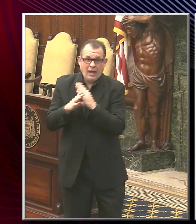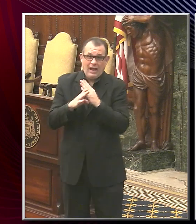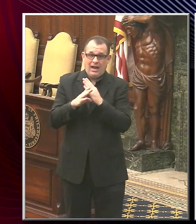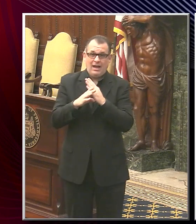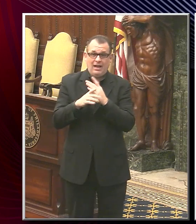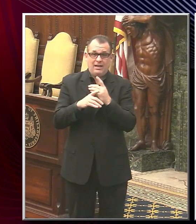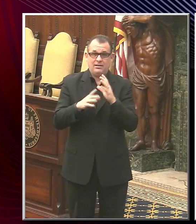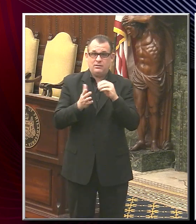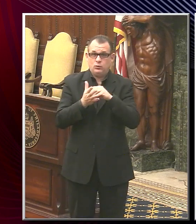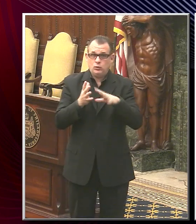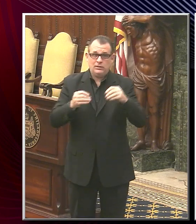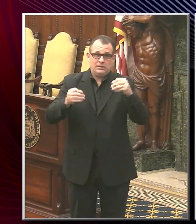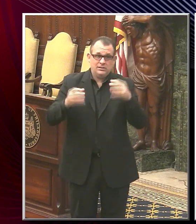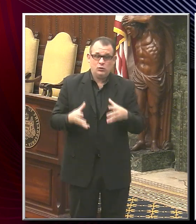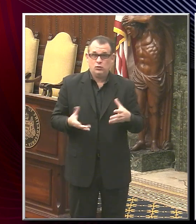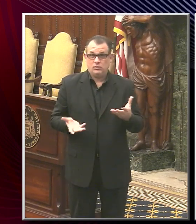children.